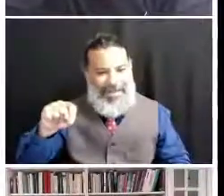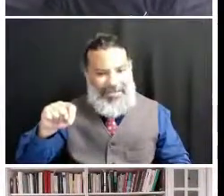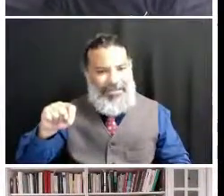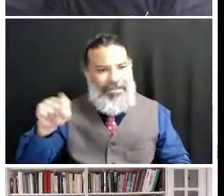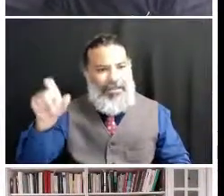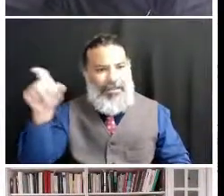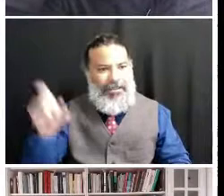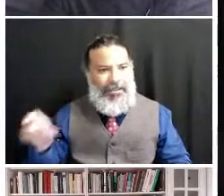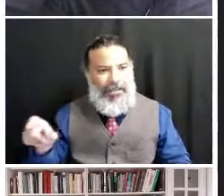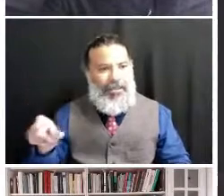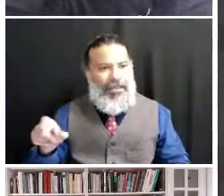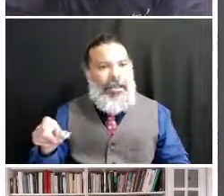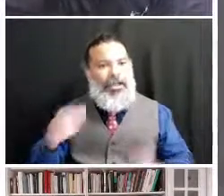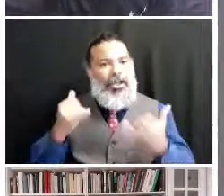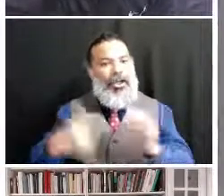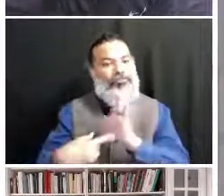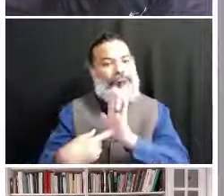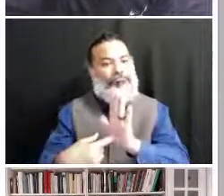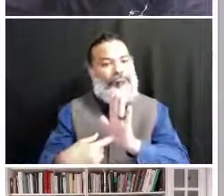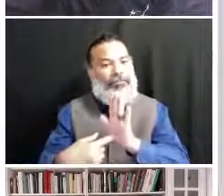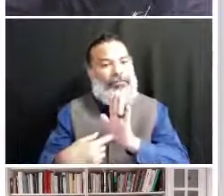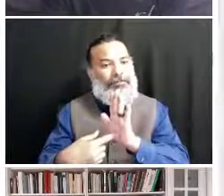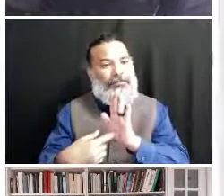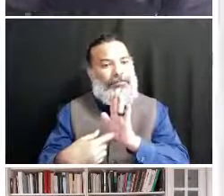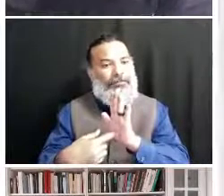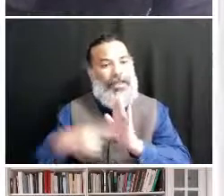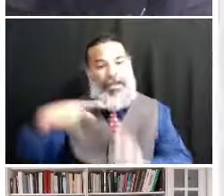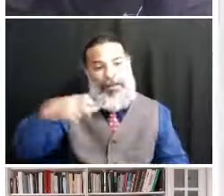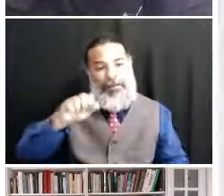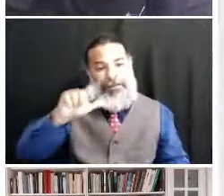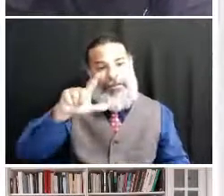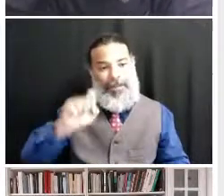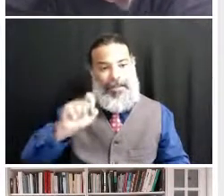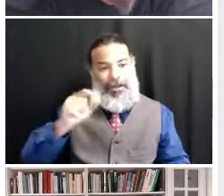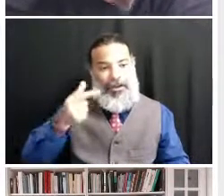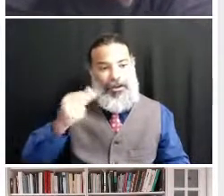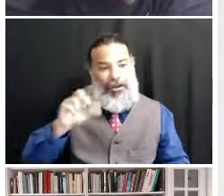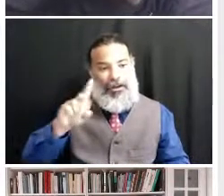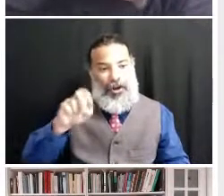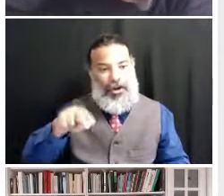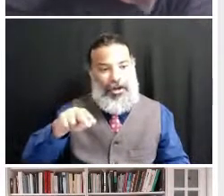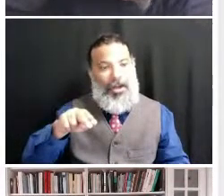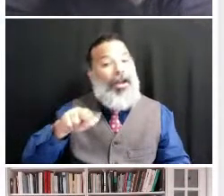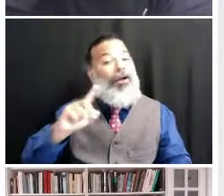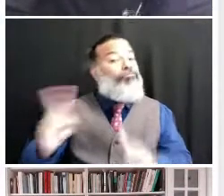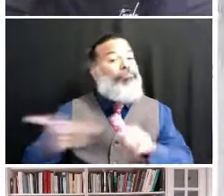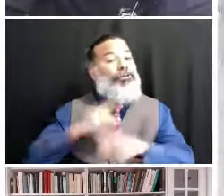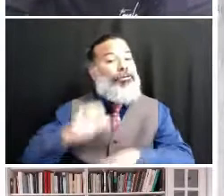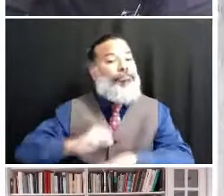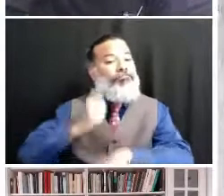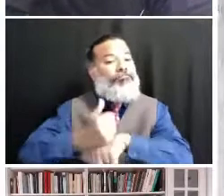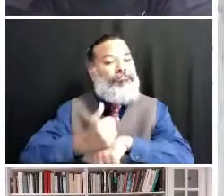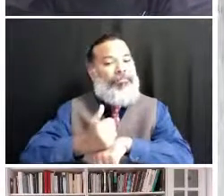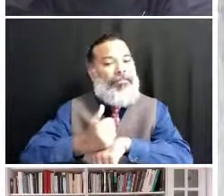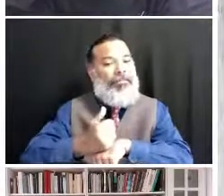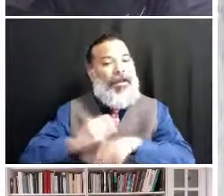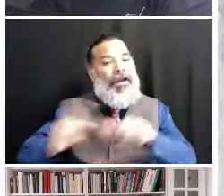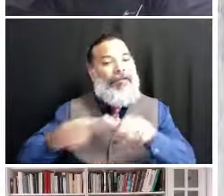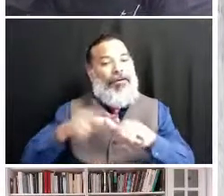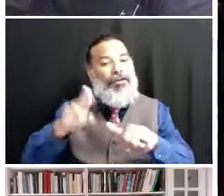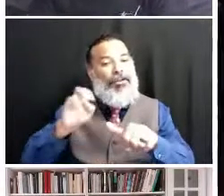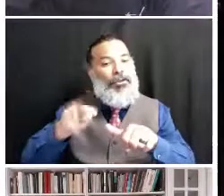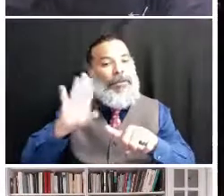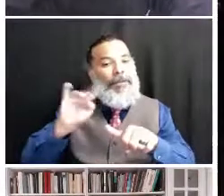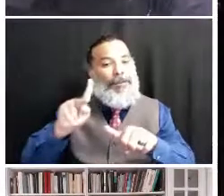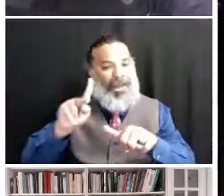is currently on display at the Peale Garden. It was originally installed on First Union Bank in